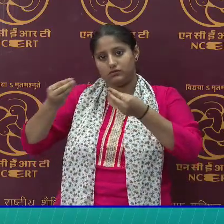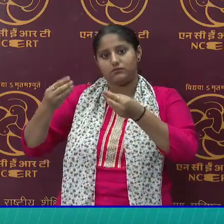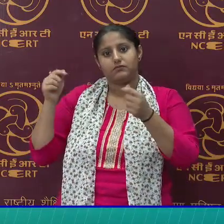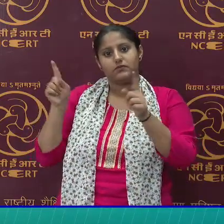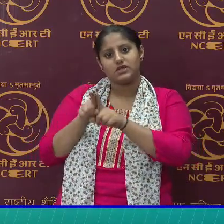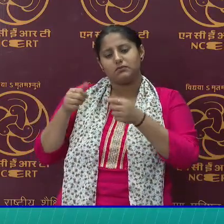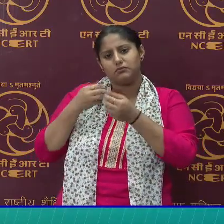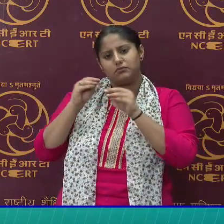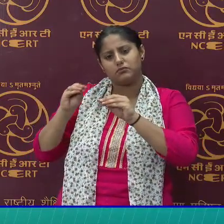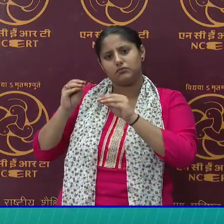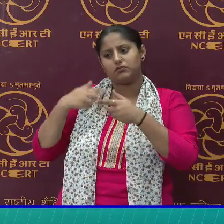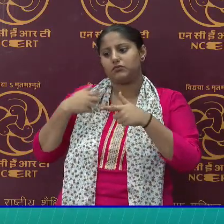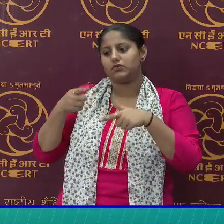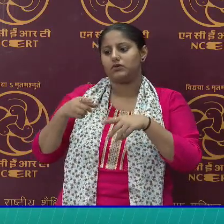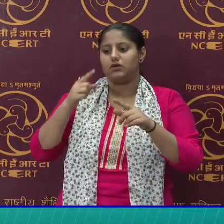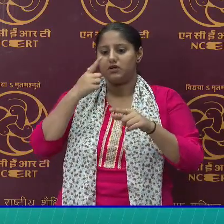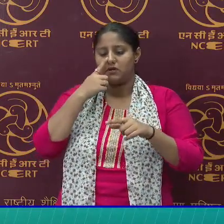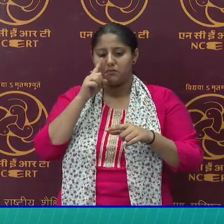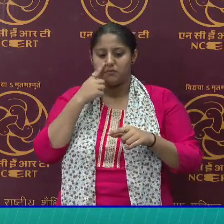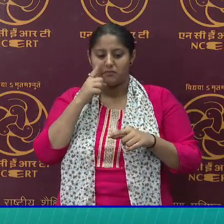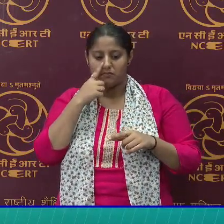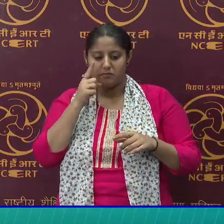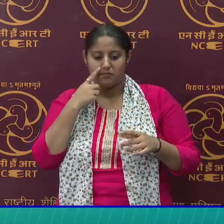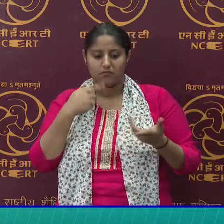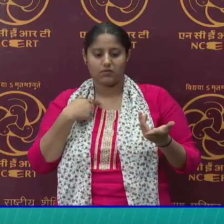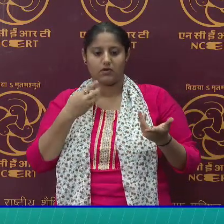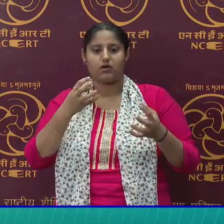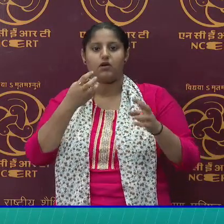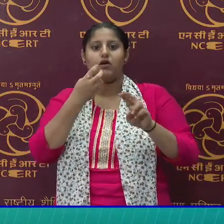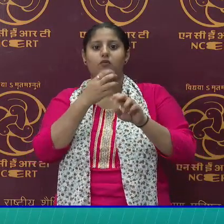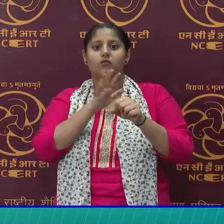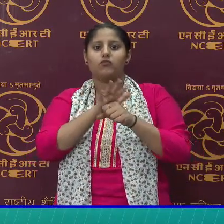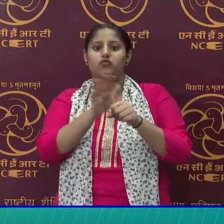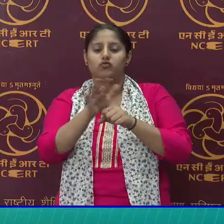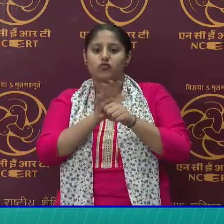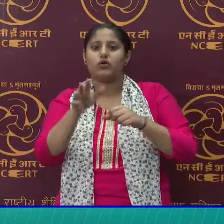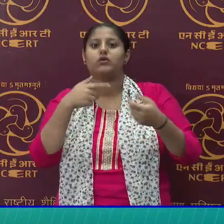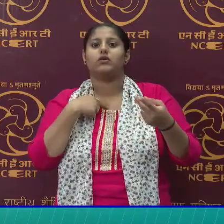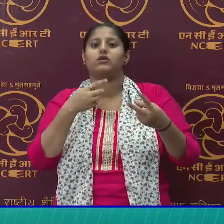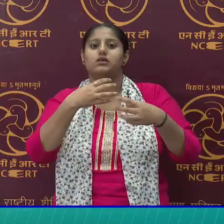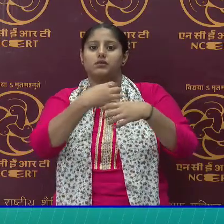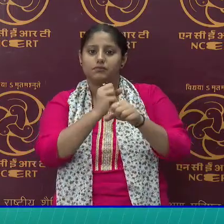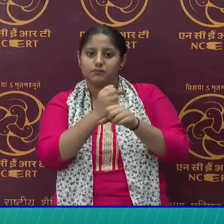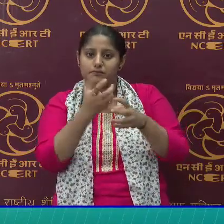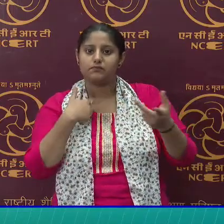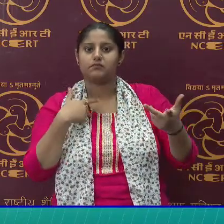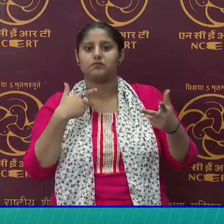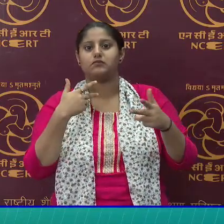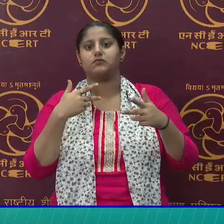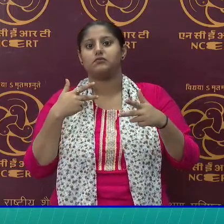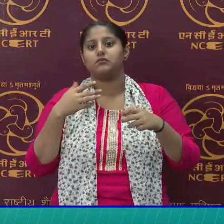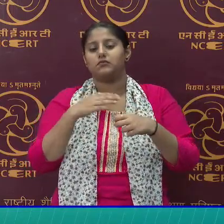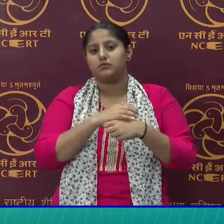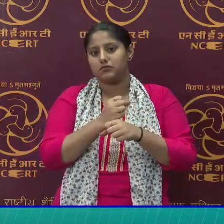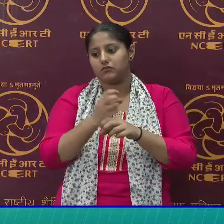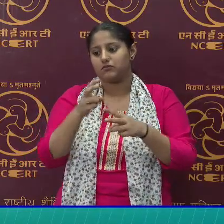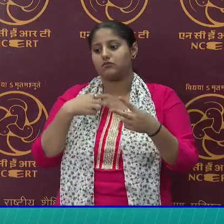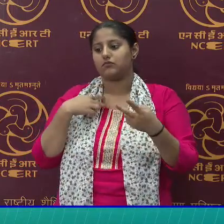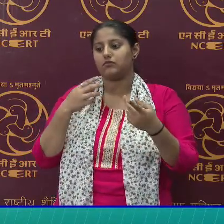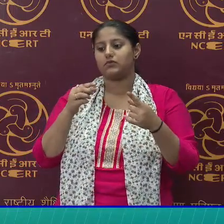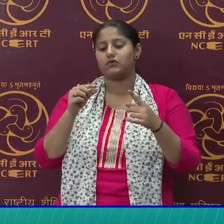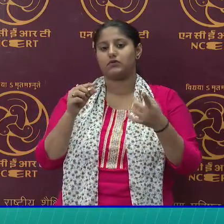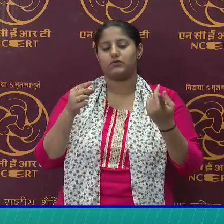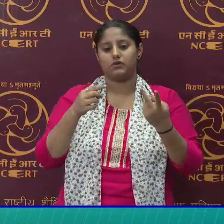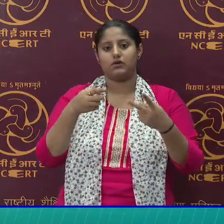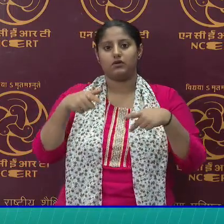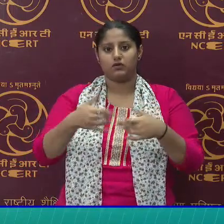well, a long time ago parents used to whittle wood and make toys for children. not the mass production that we see now.